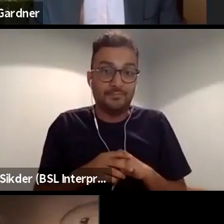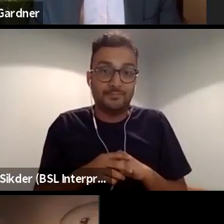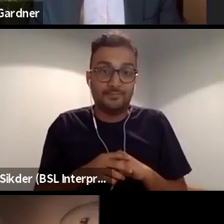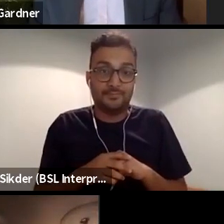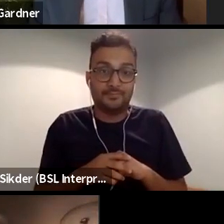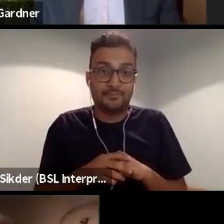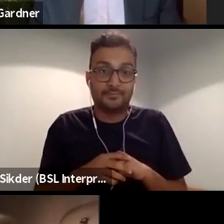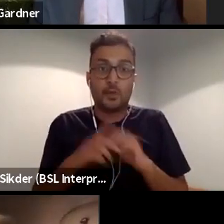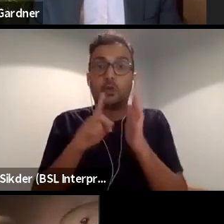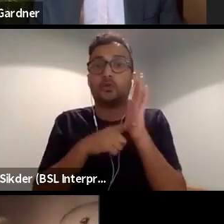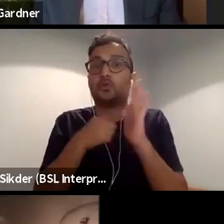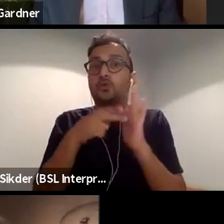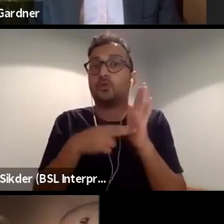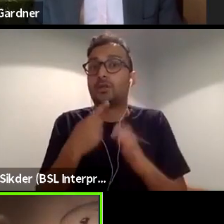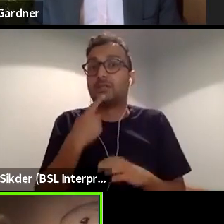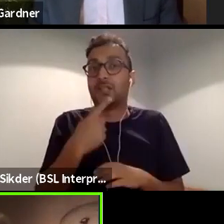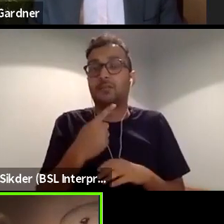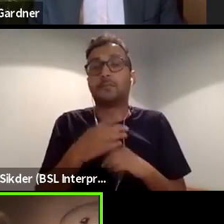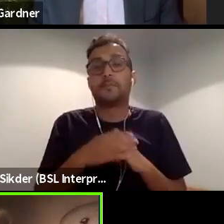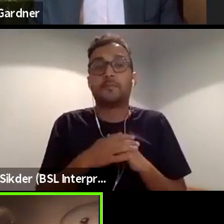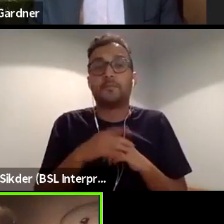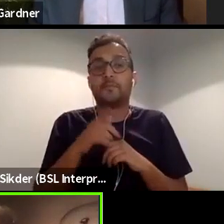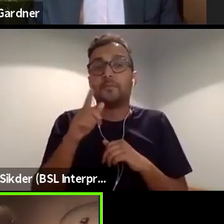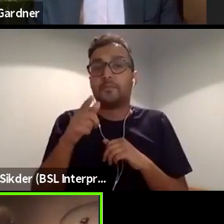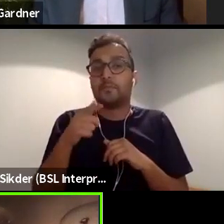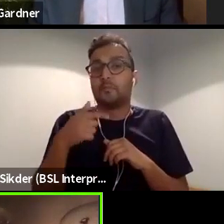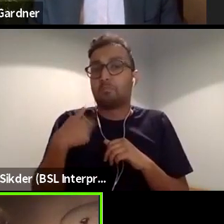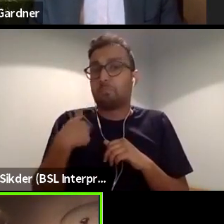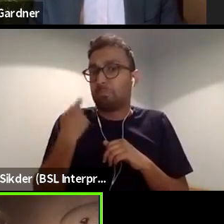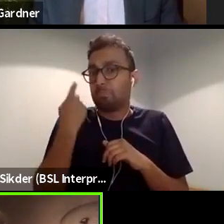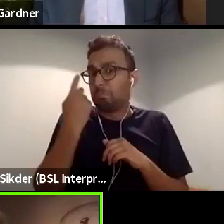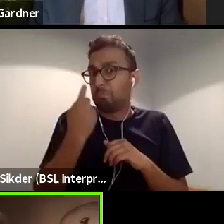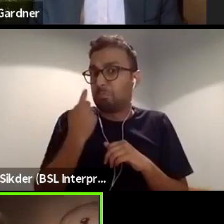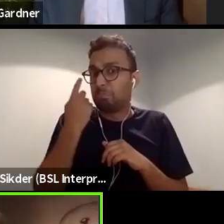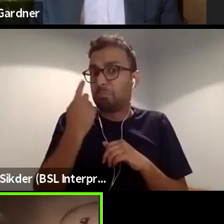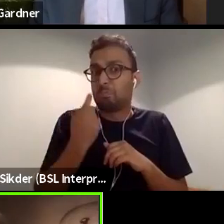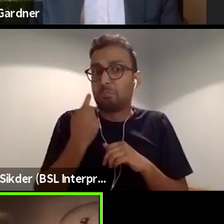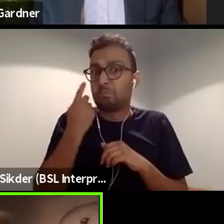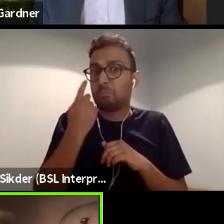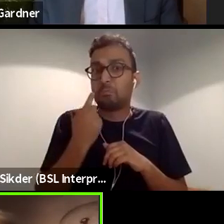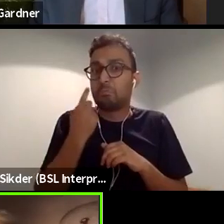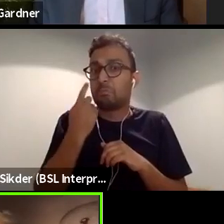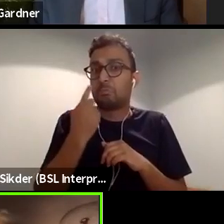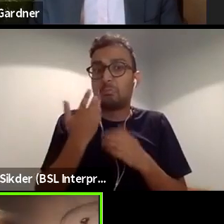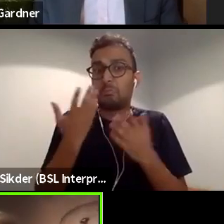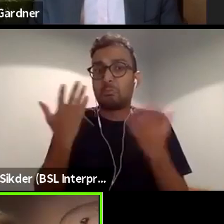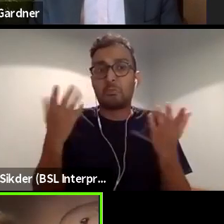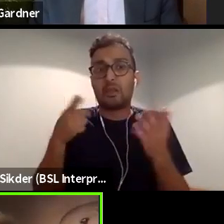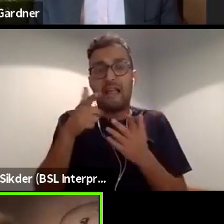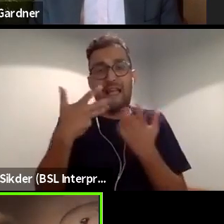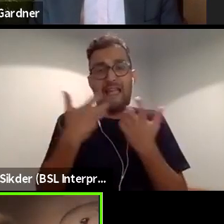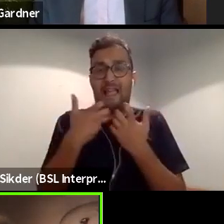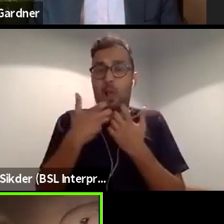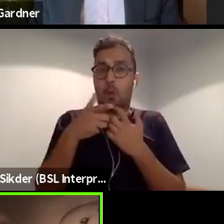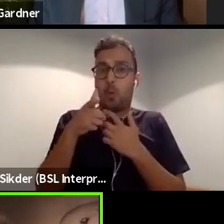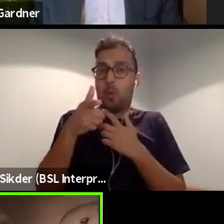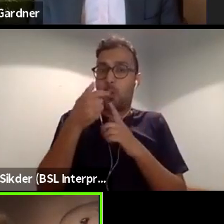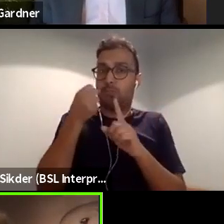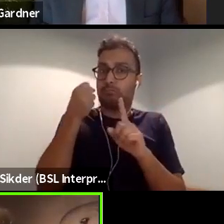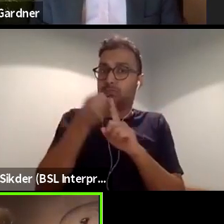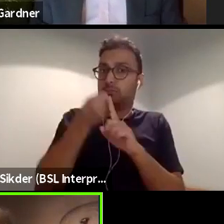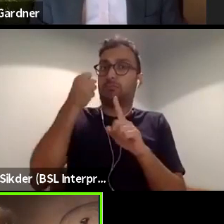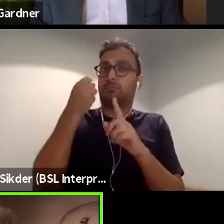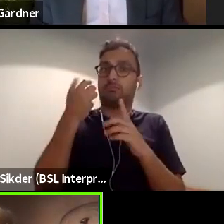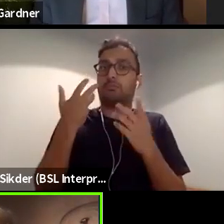wonder how this struck you, and indeed what you make of the comments that both Rohit and I have made